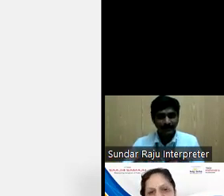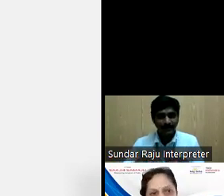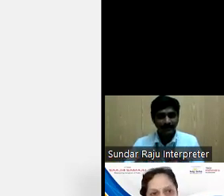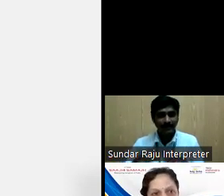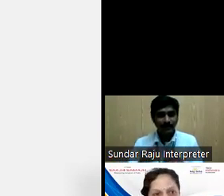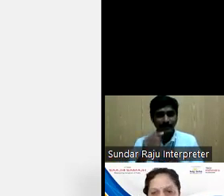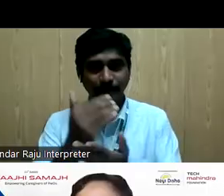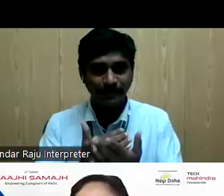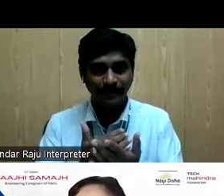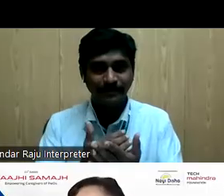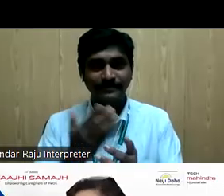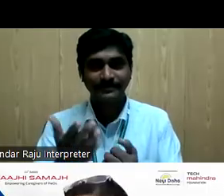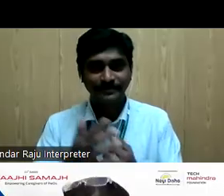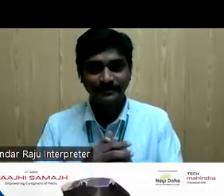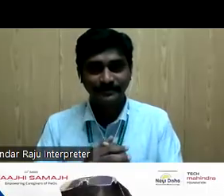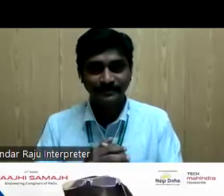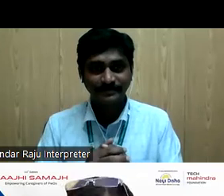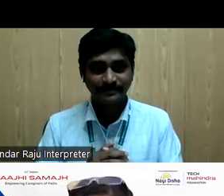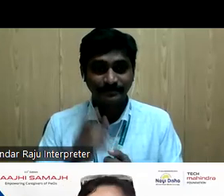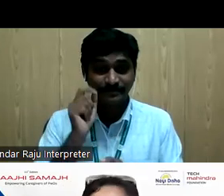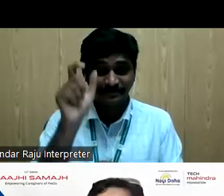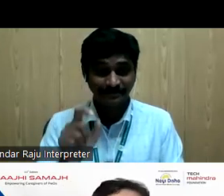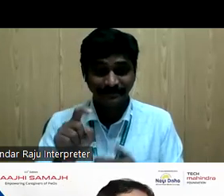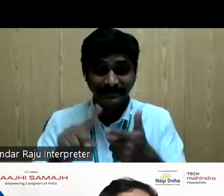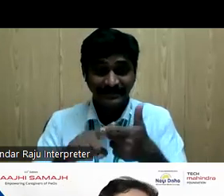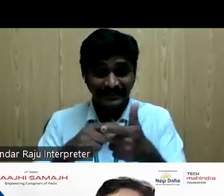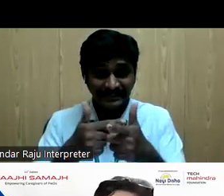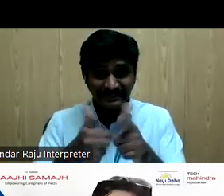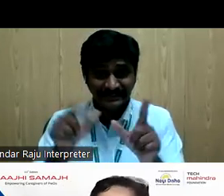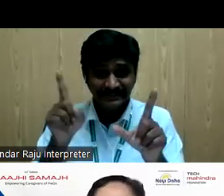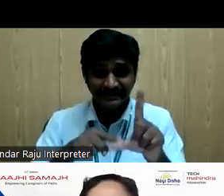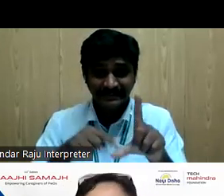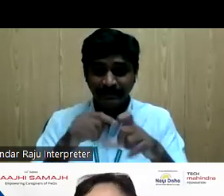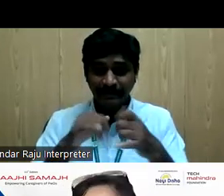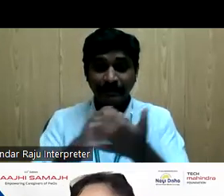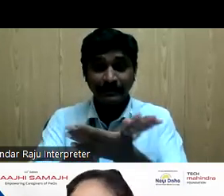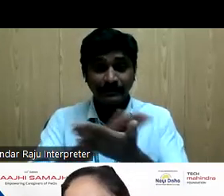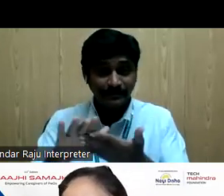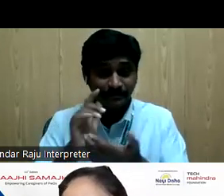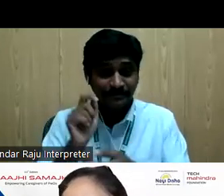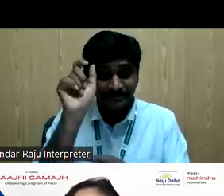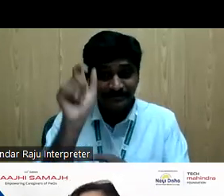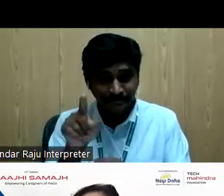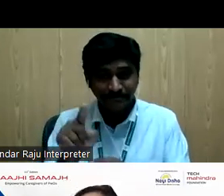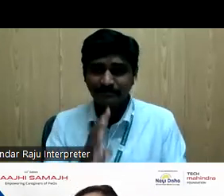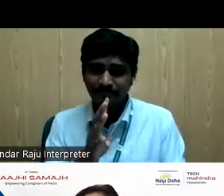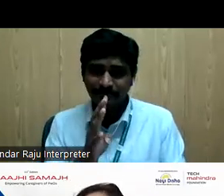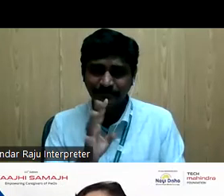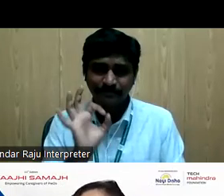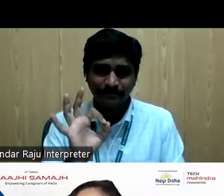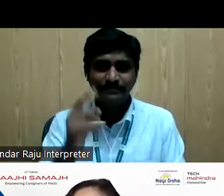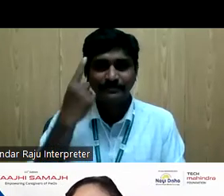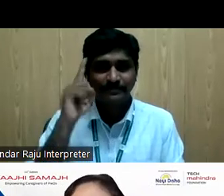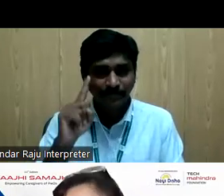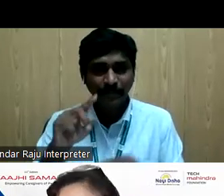thank Mr. Jayesh Ranjan for his words. Really, he had in-depth information about our cause, about what we do for